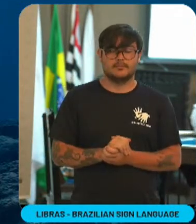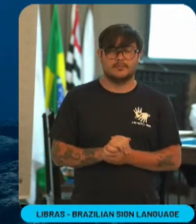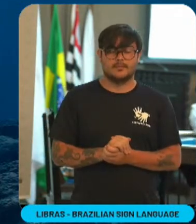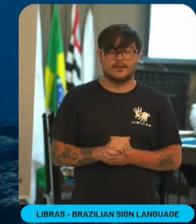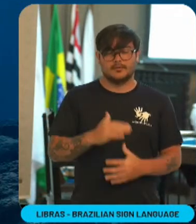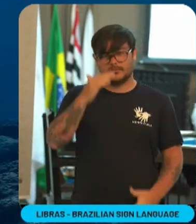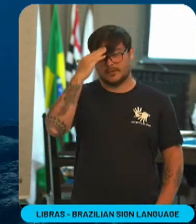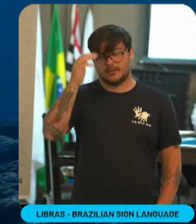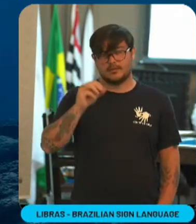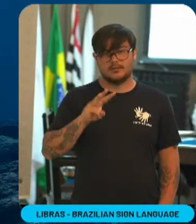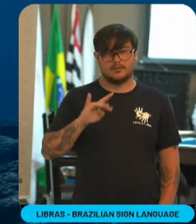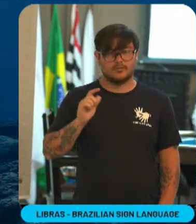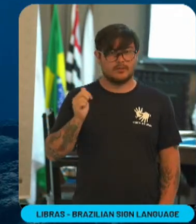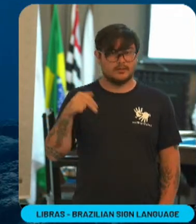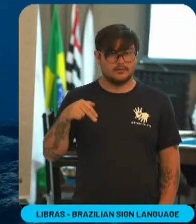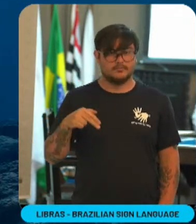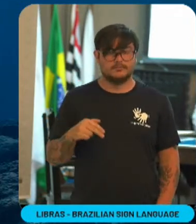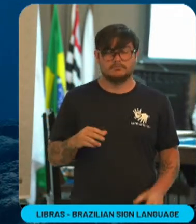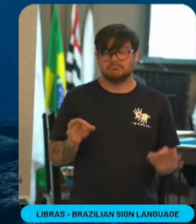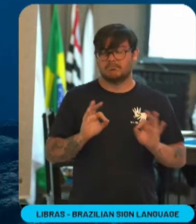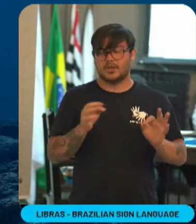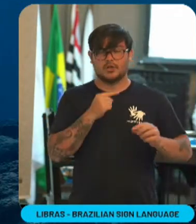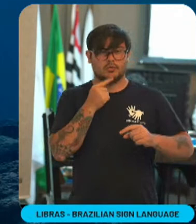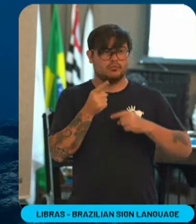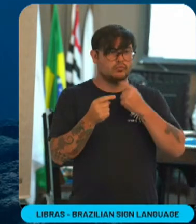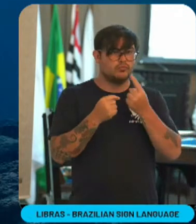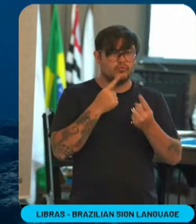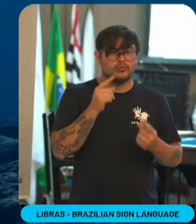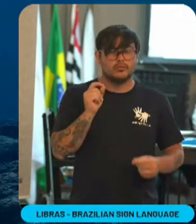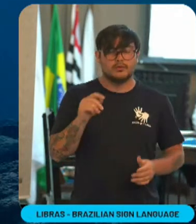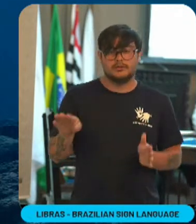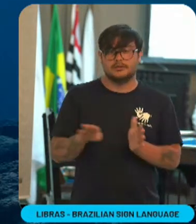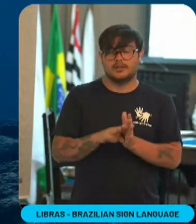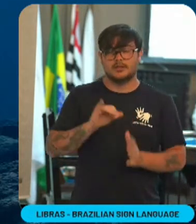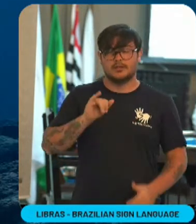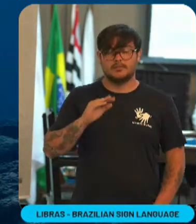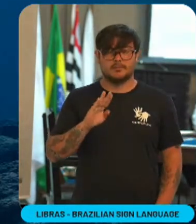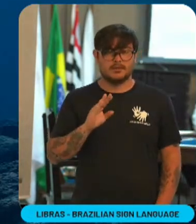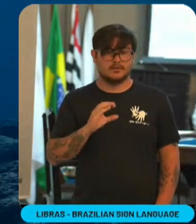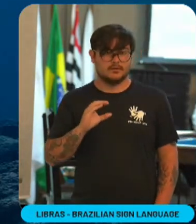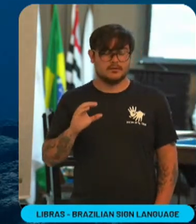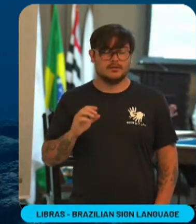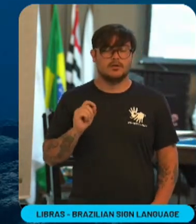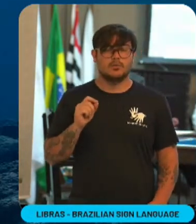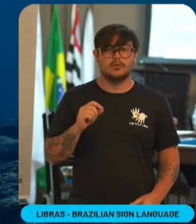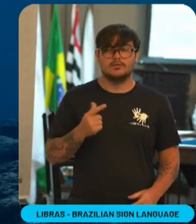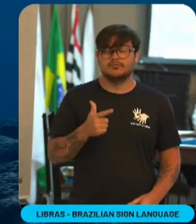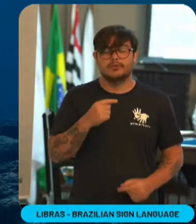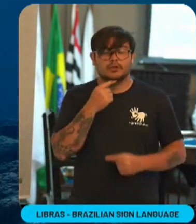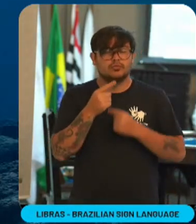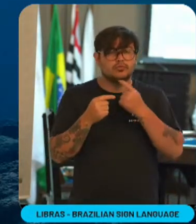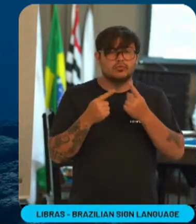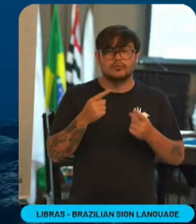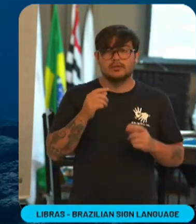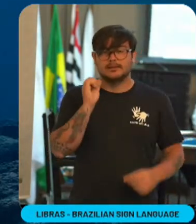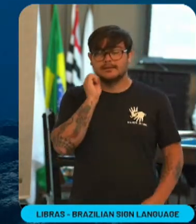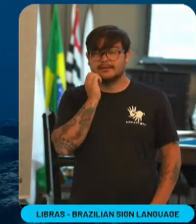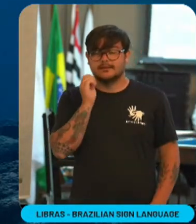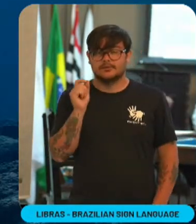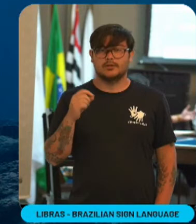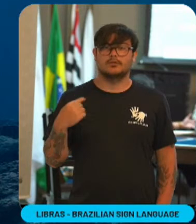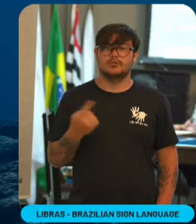better our oceans. Thank you, William. And for no doubt, as according to